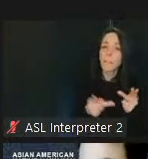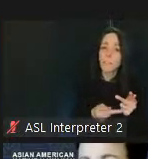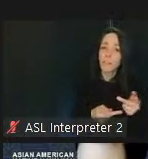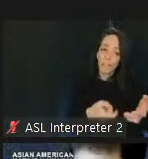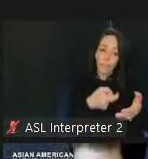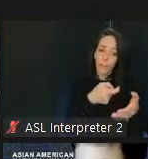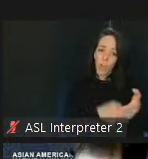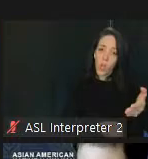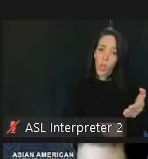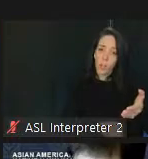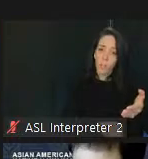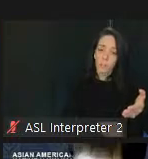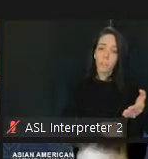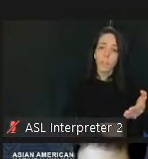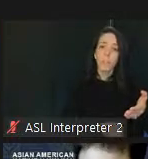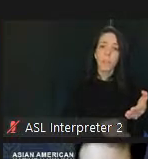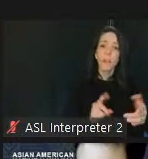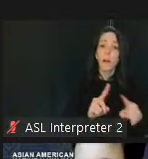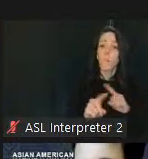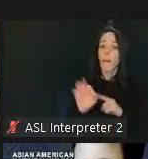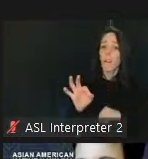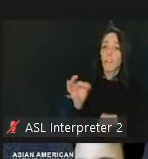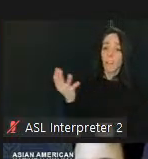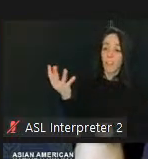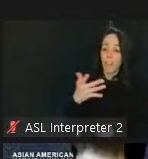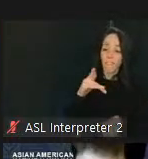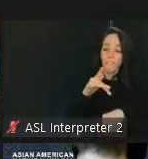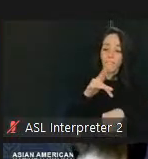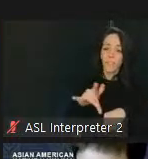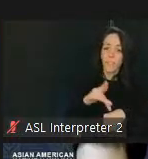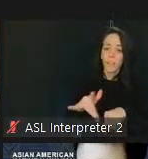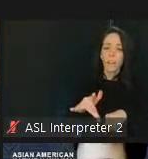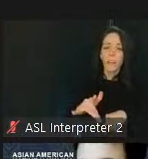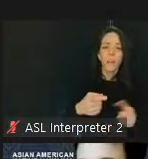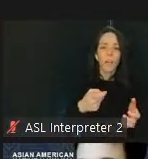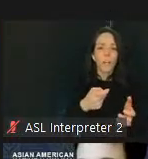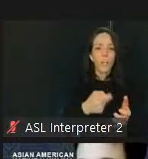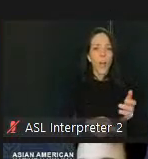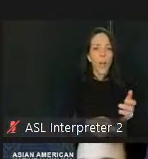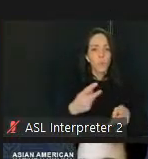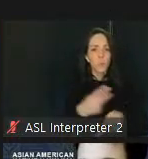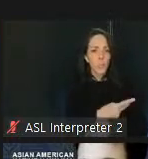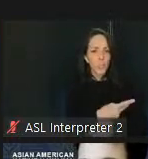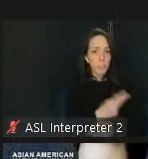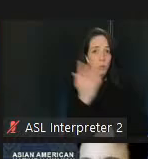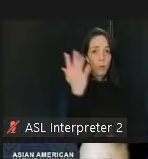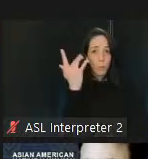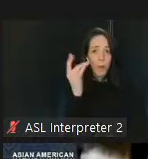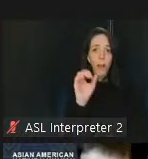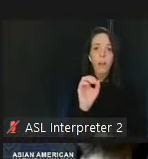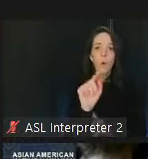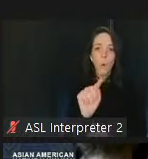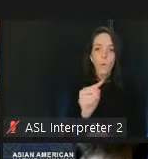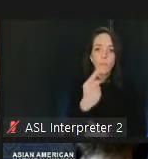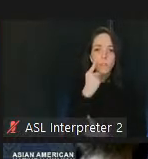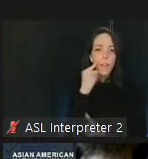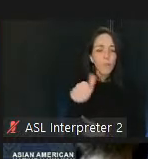your point around overtime, right? So there's that balance that we have to continue to work with the departments on to